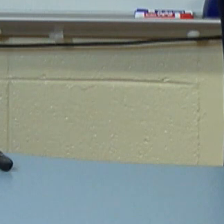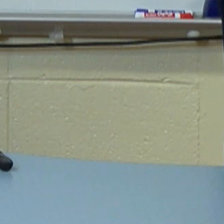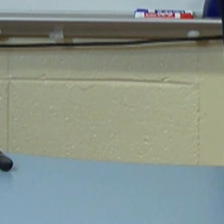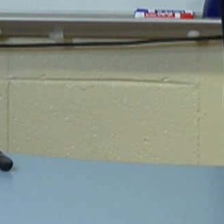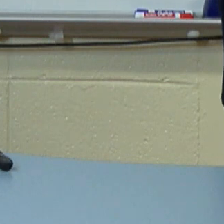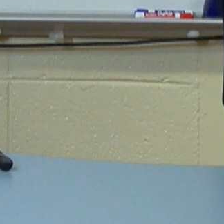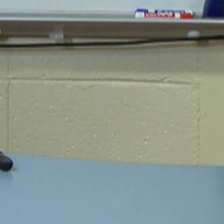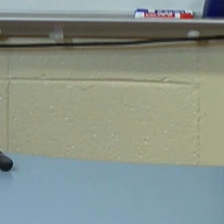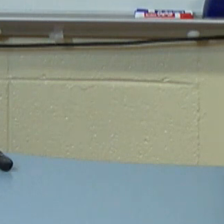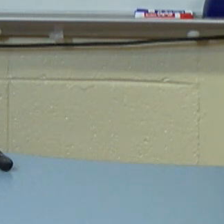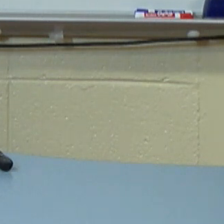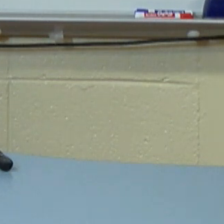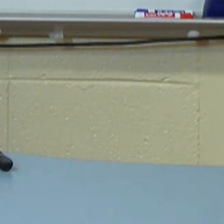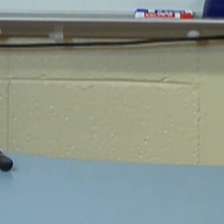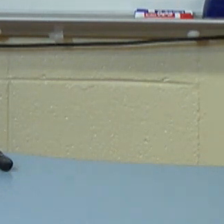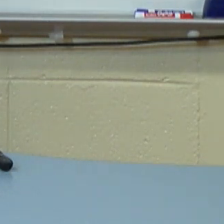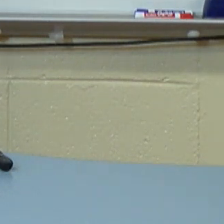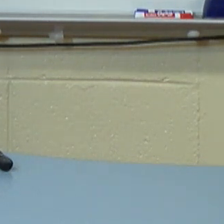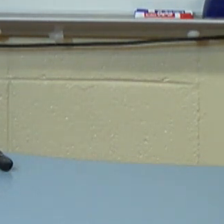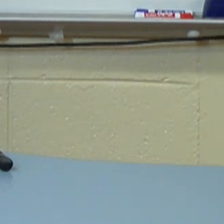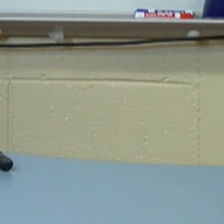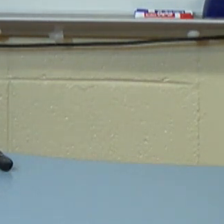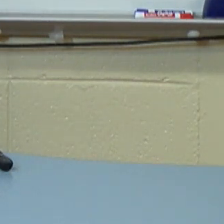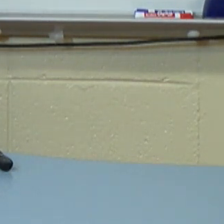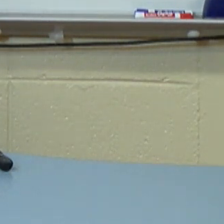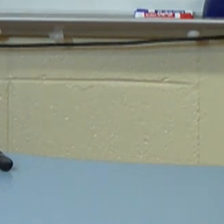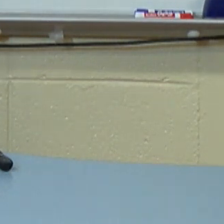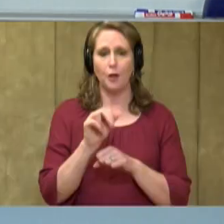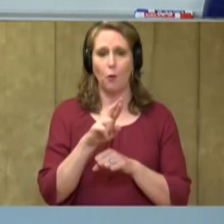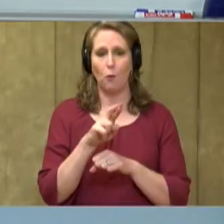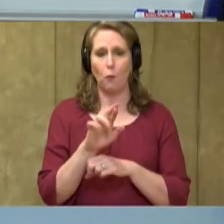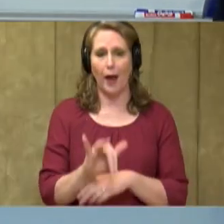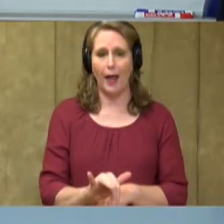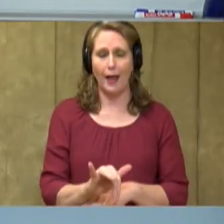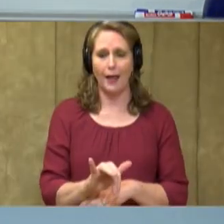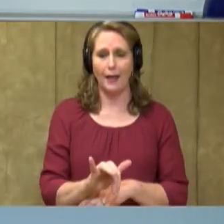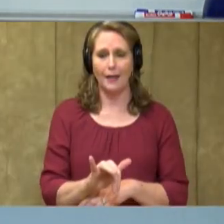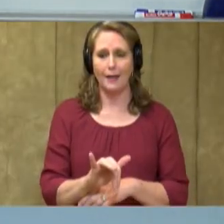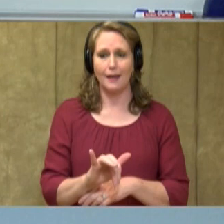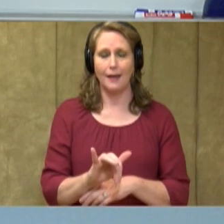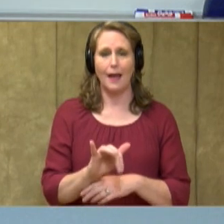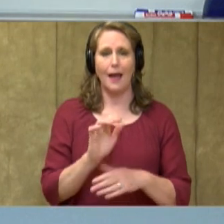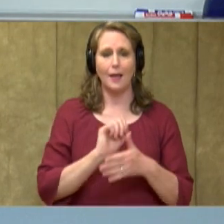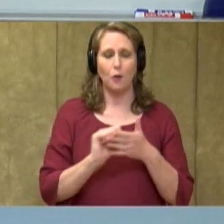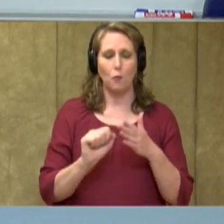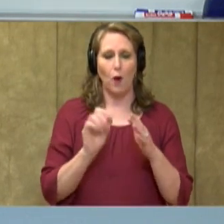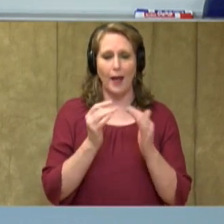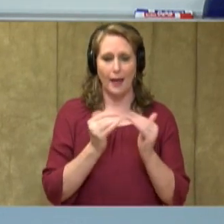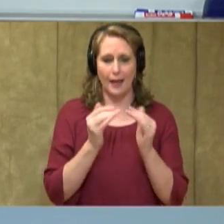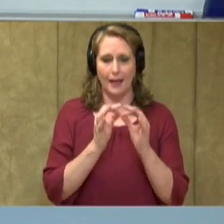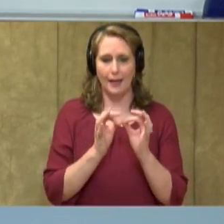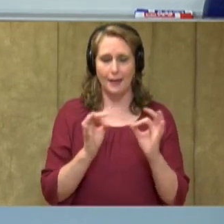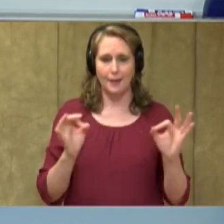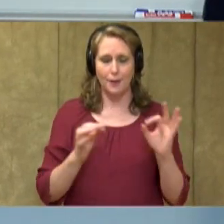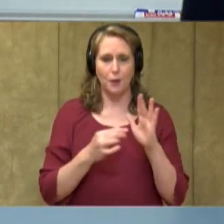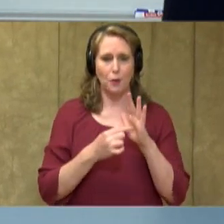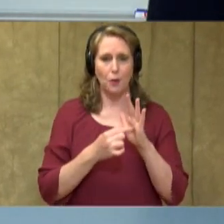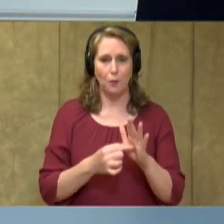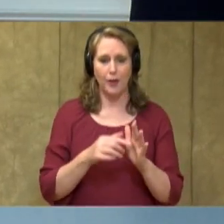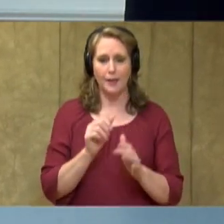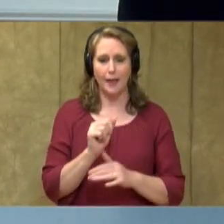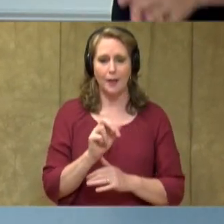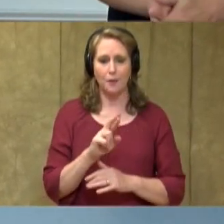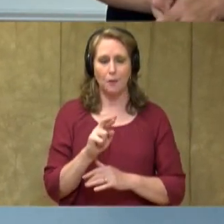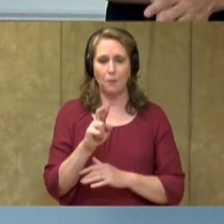use addition to find the total of an array. I can write an equation that represents an